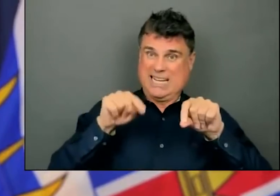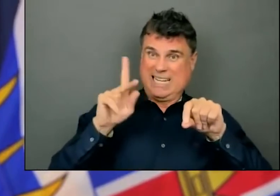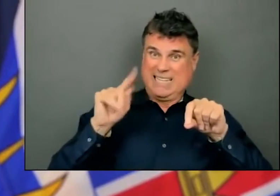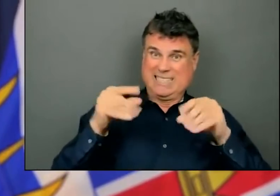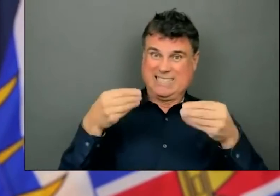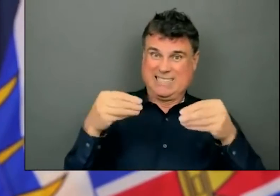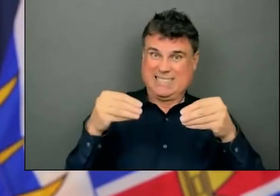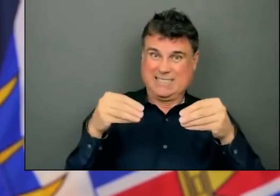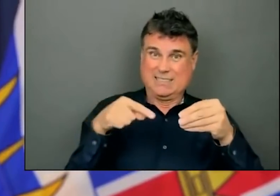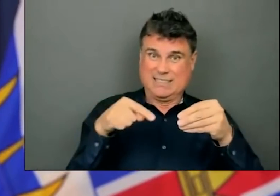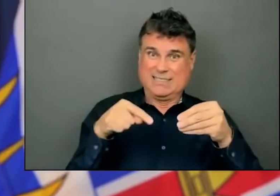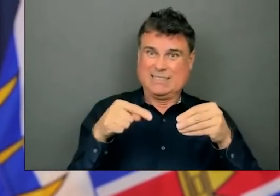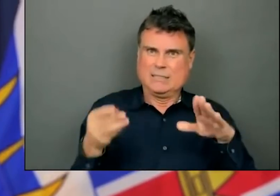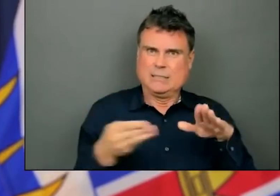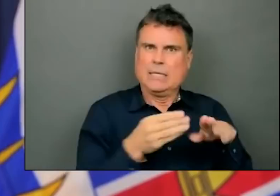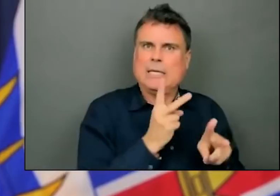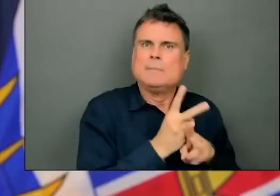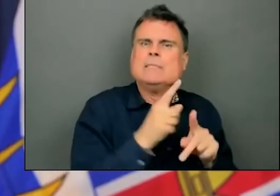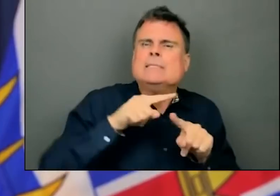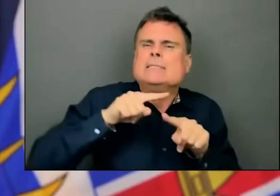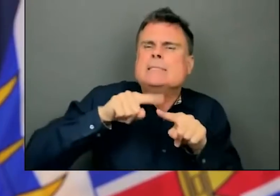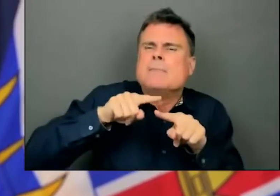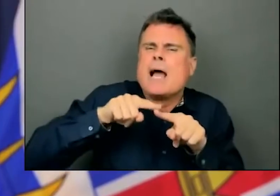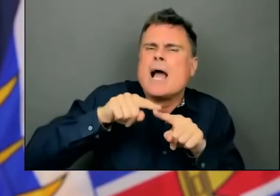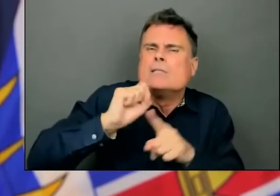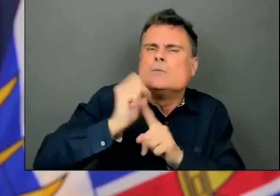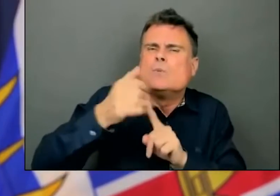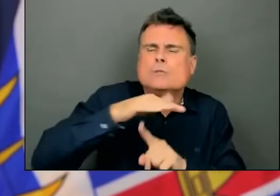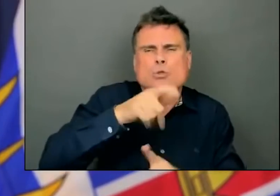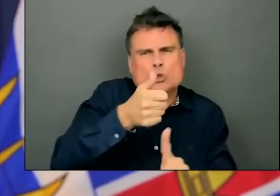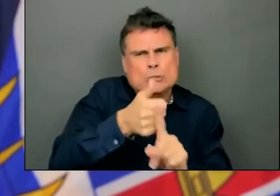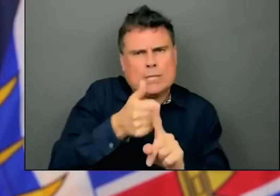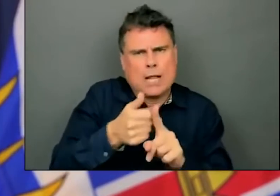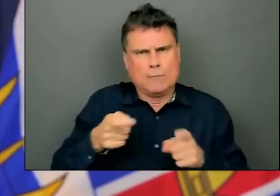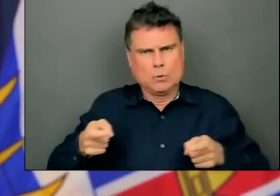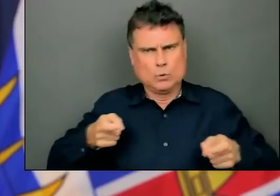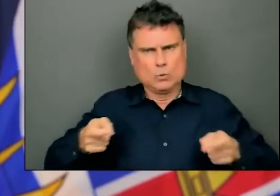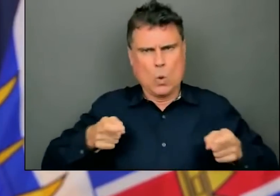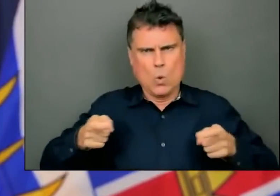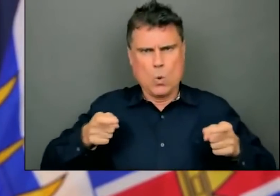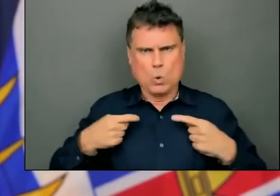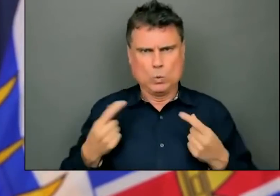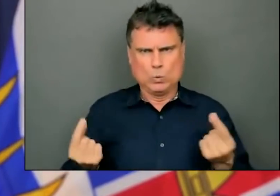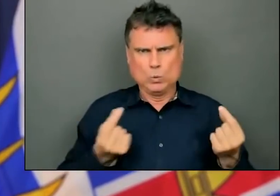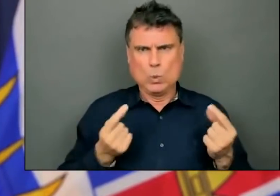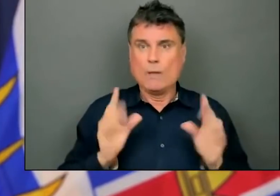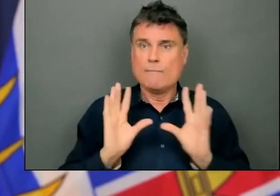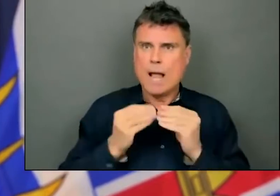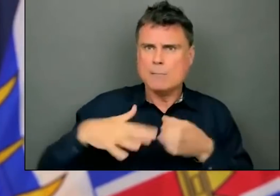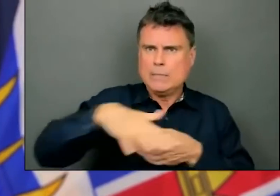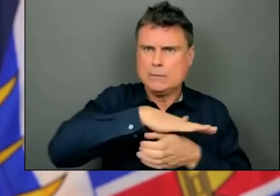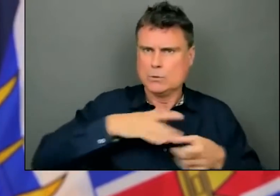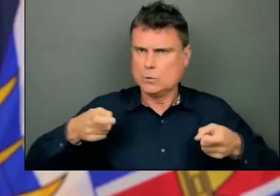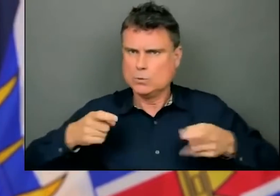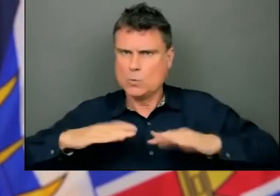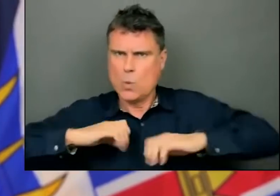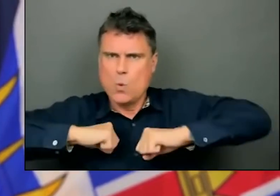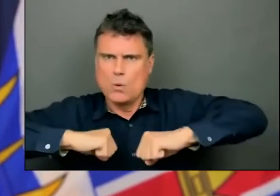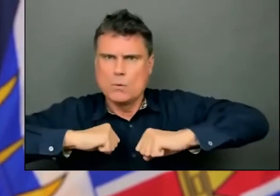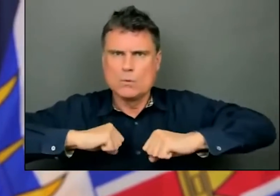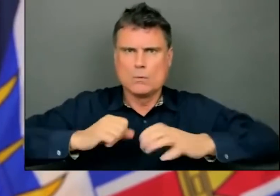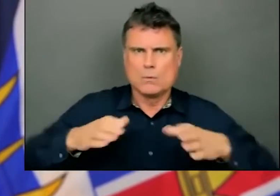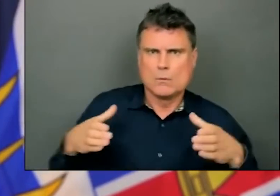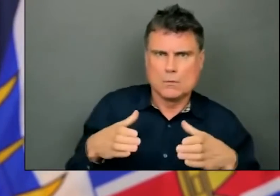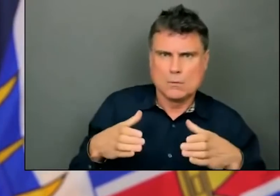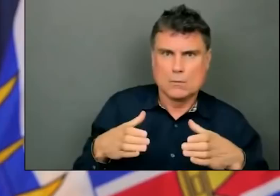helping self-manage our own risk and the risk of our families. And so we know that a lot of younger families will be getting the